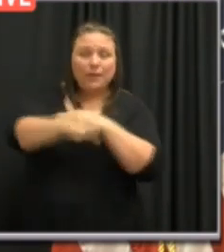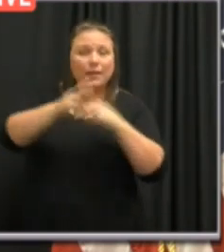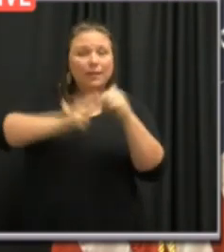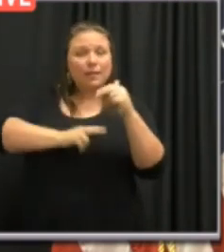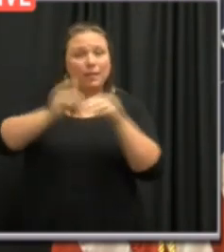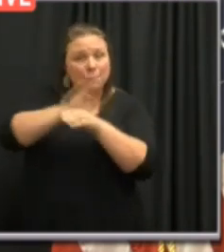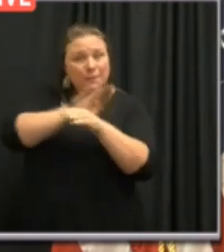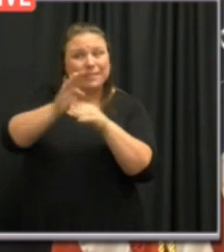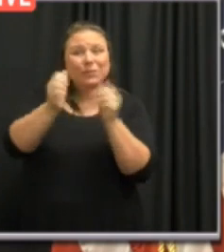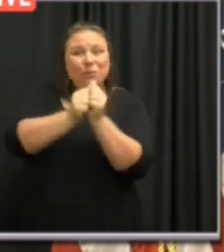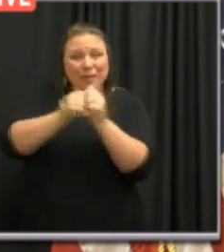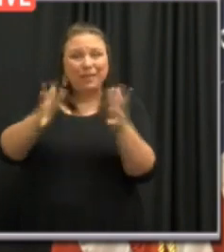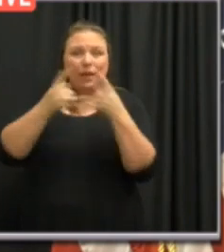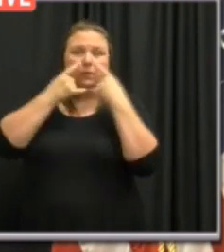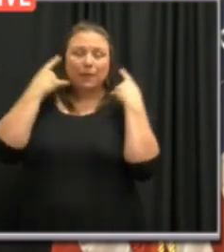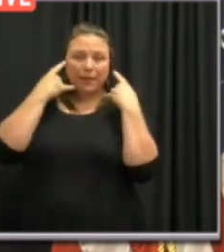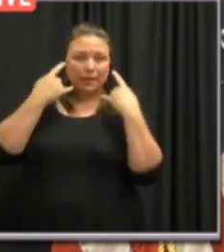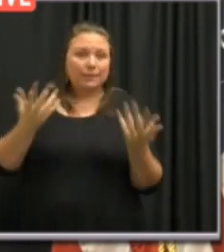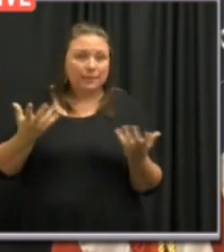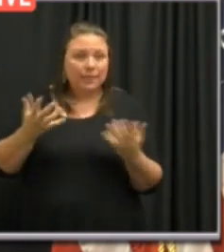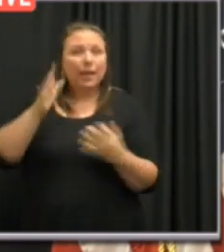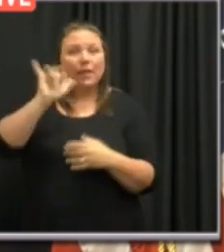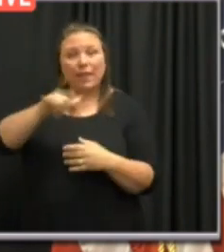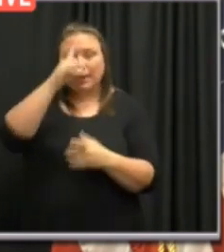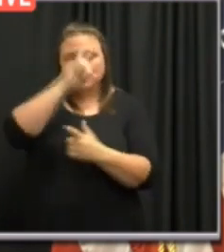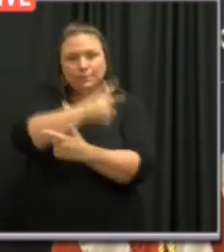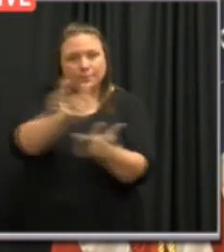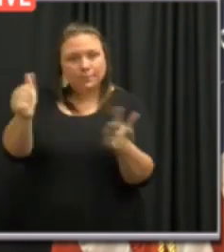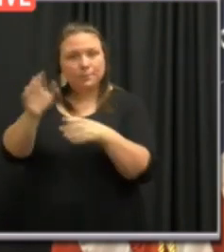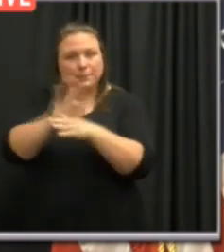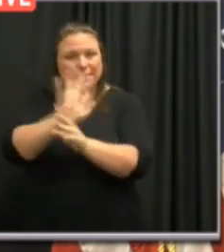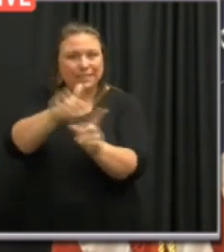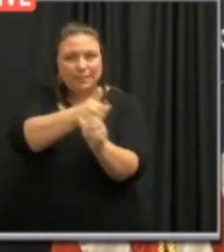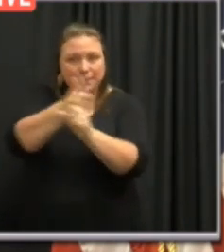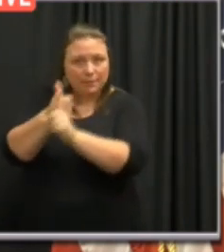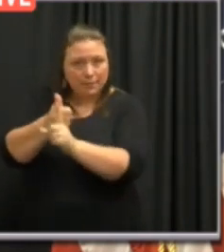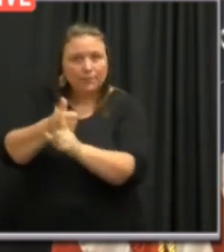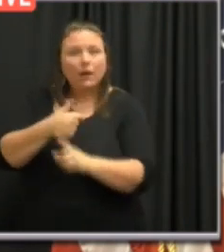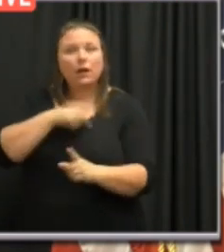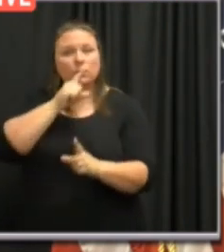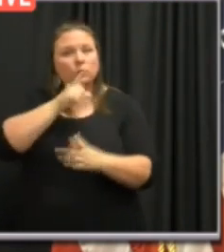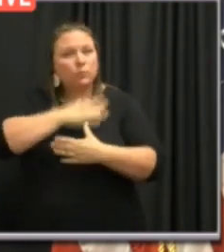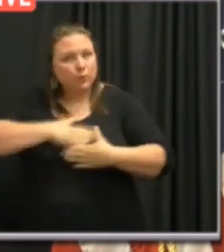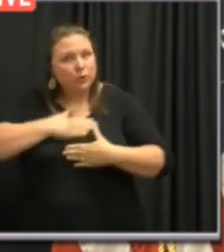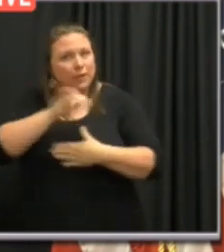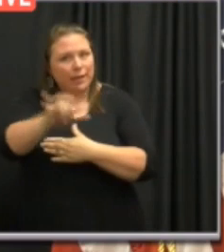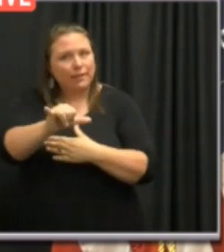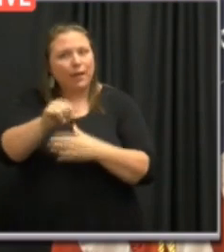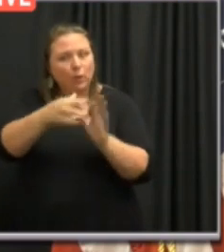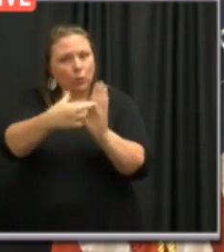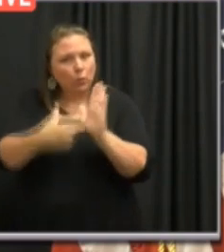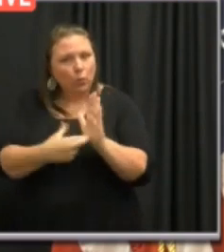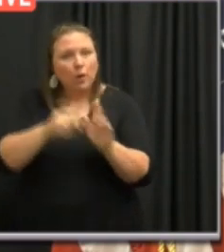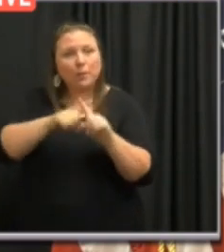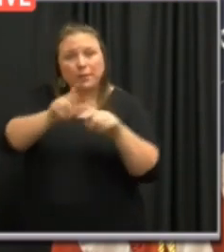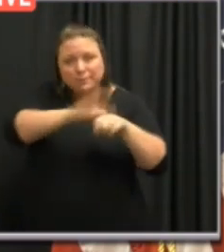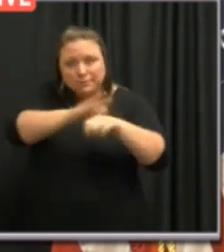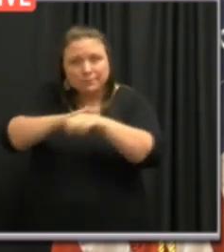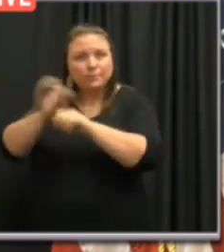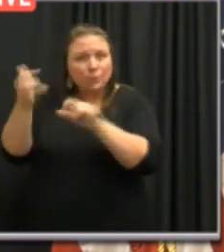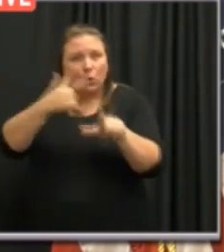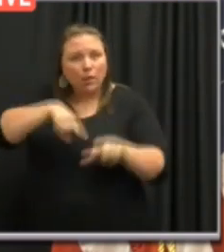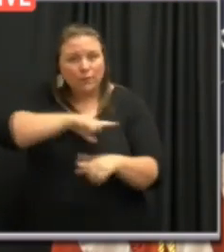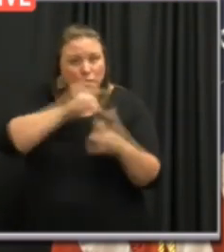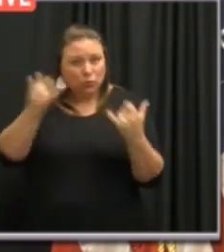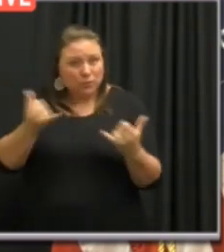facility if you have a facial covering. Now, that is up to the business themselves. I do appreciate that. But I'd like to caution all of us right